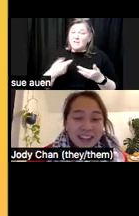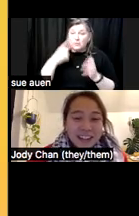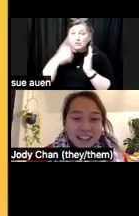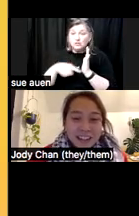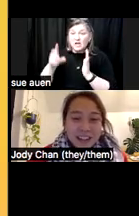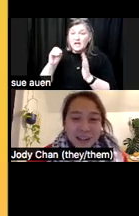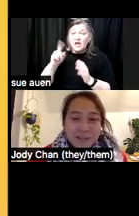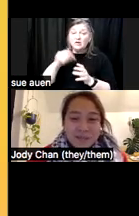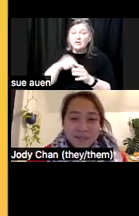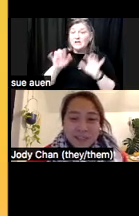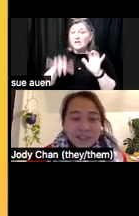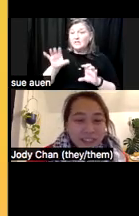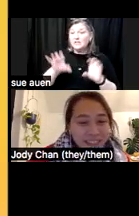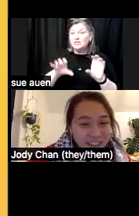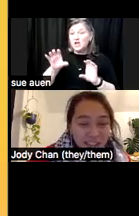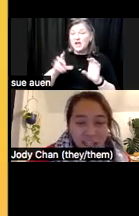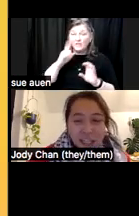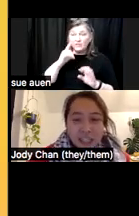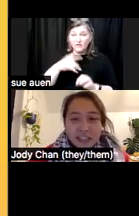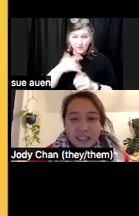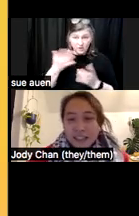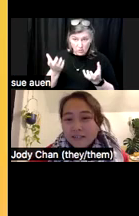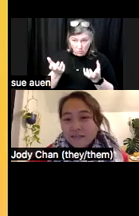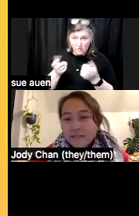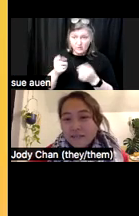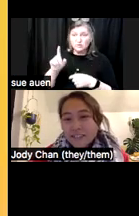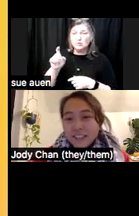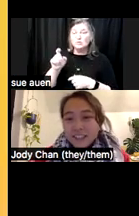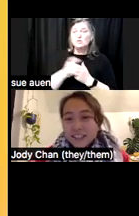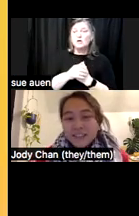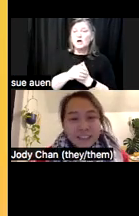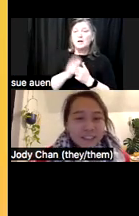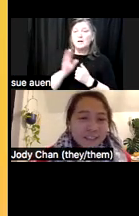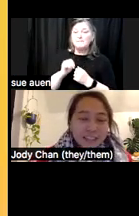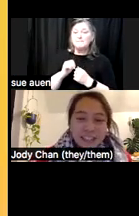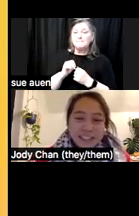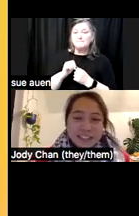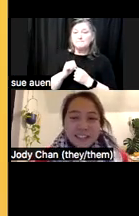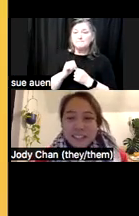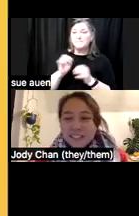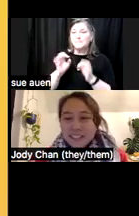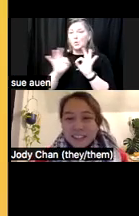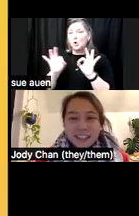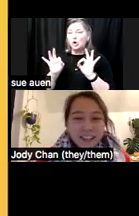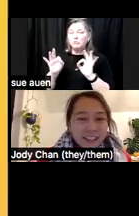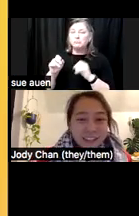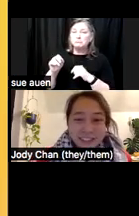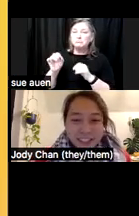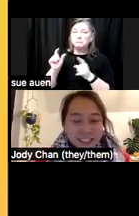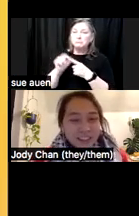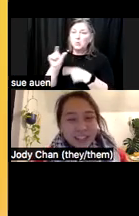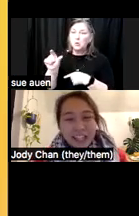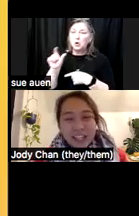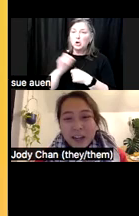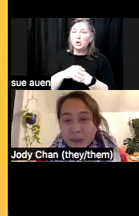the chat if you feel like doing that, a word, a phrase, any gratitude